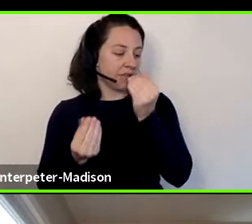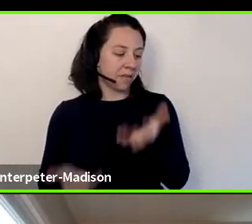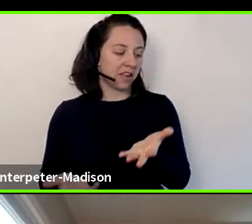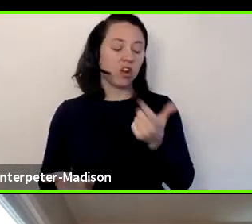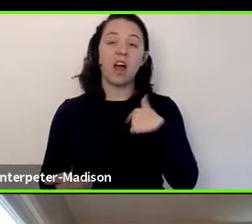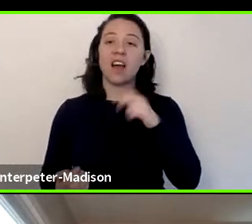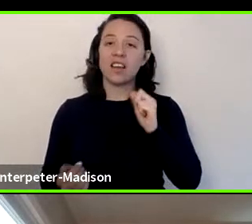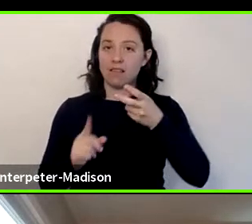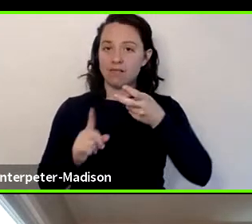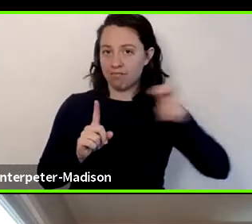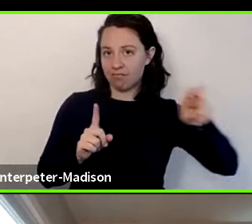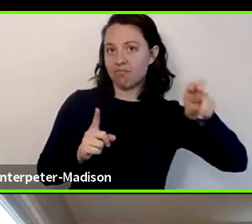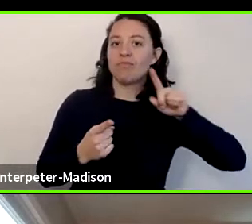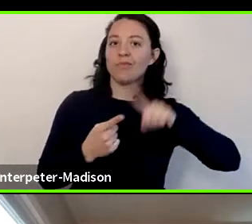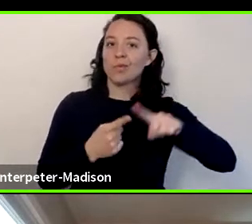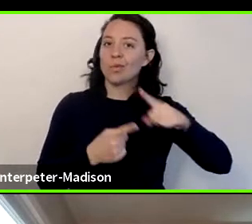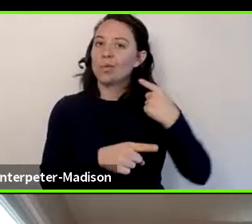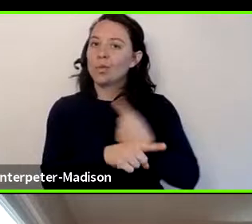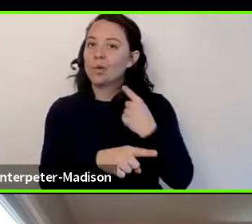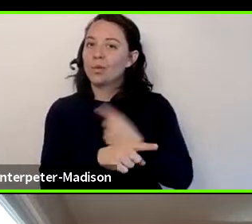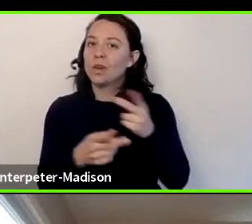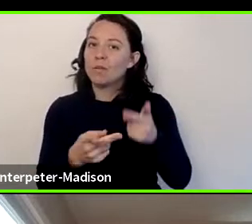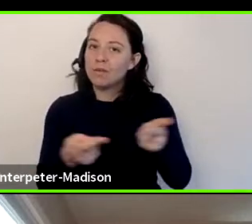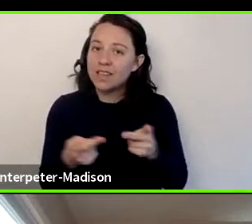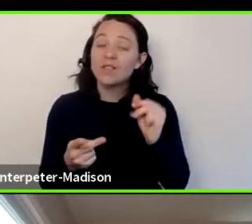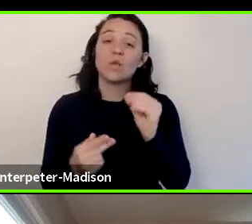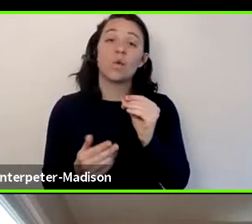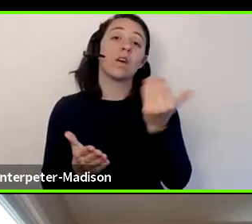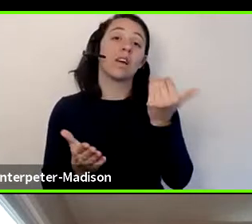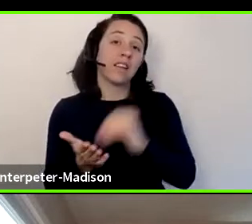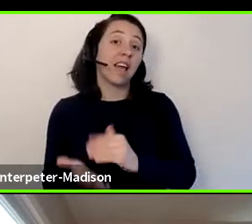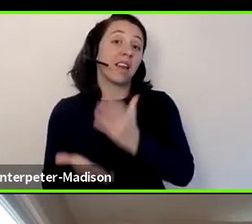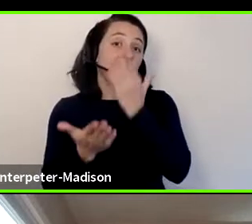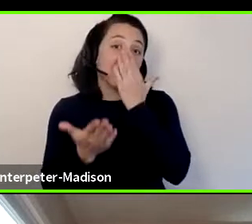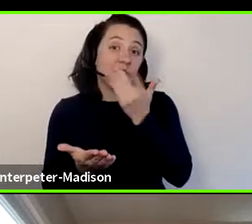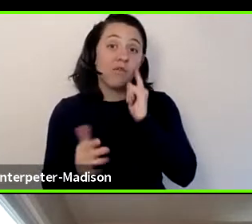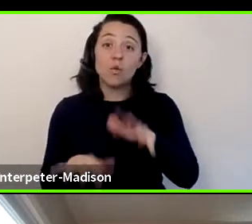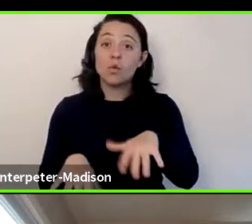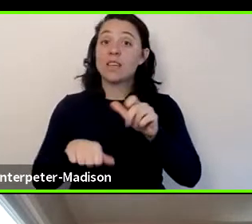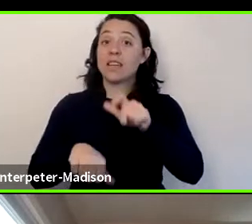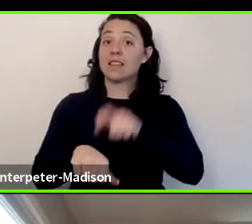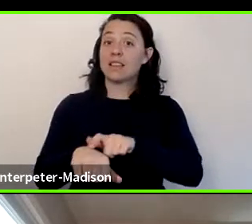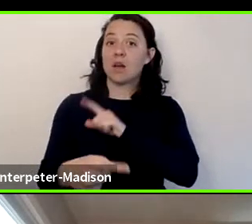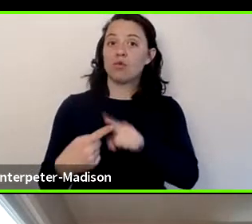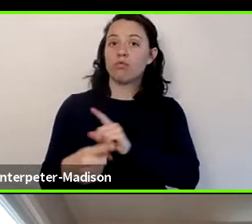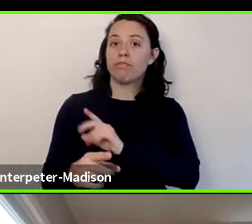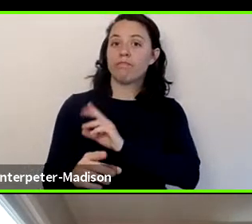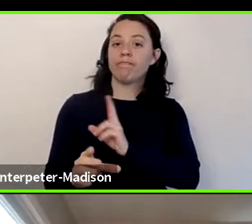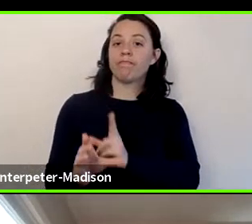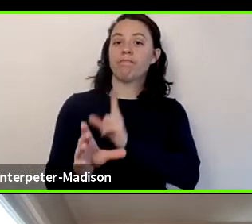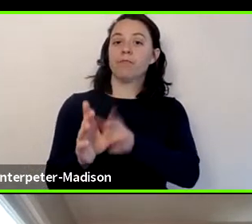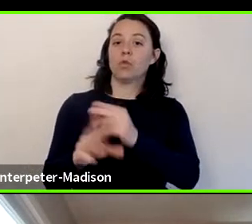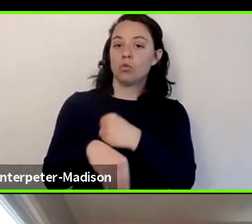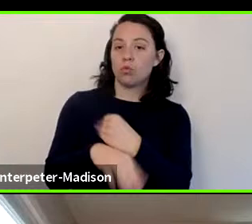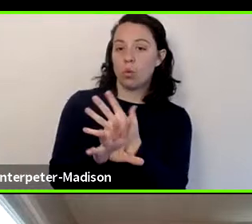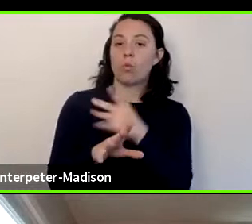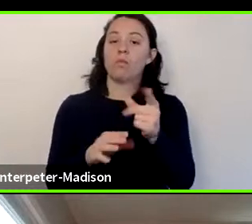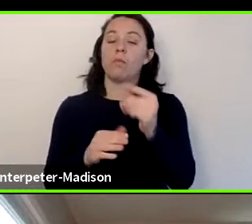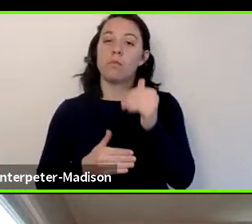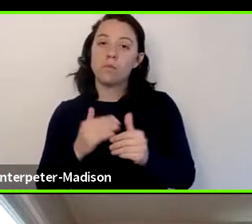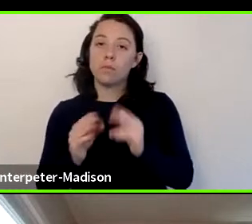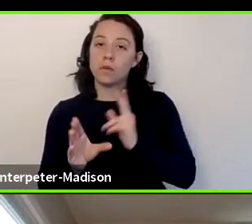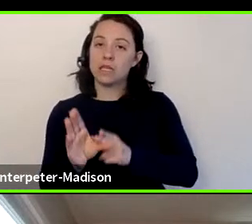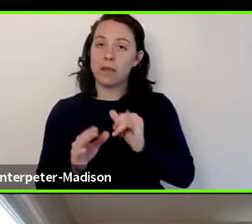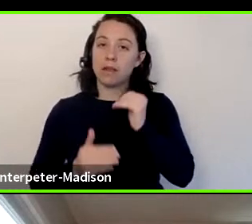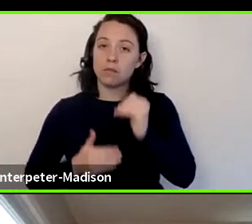the appropriate places. Again, thank you for taking the time tonight to participate in this process. We thank panel